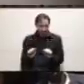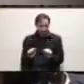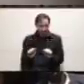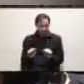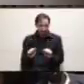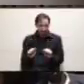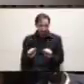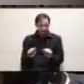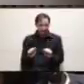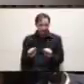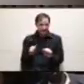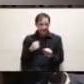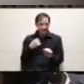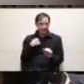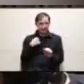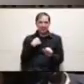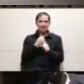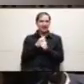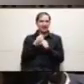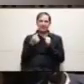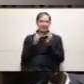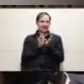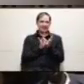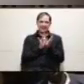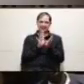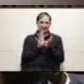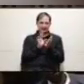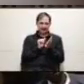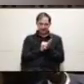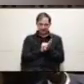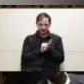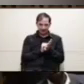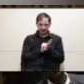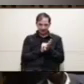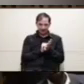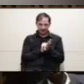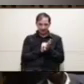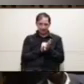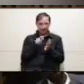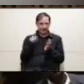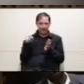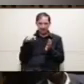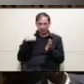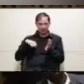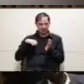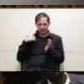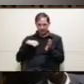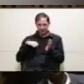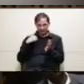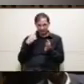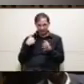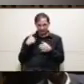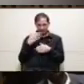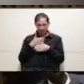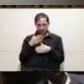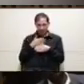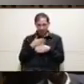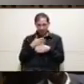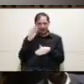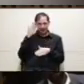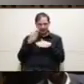I was never dismissed by Tsoaing local municipality. I worked there until my term